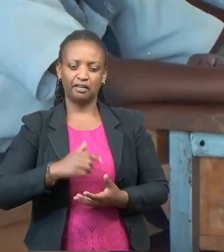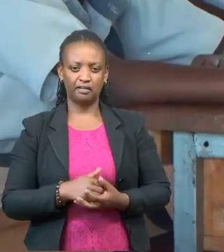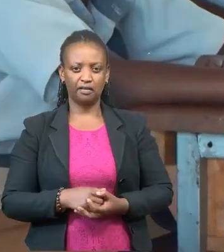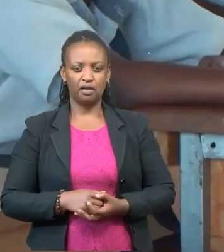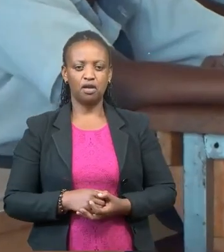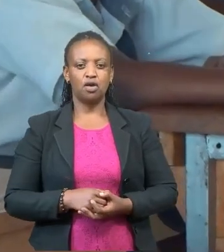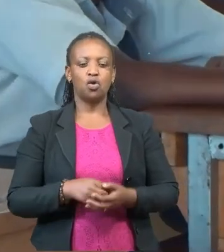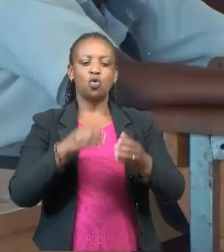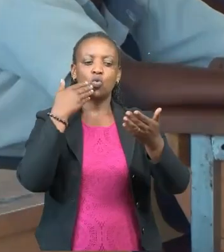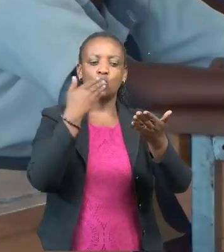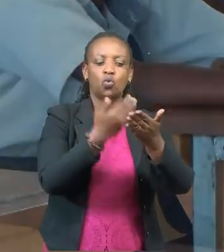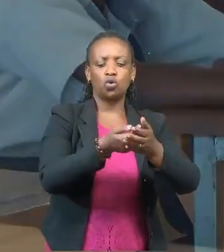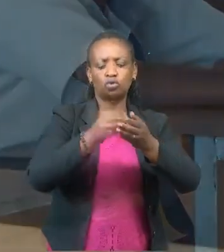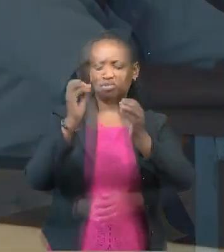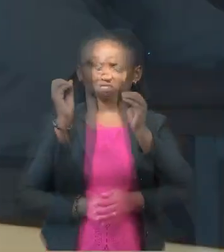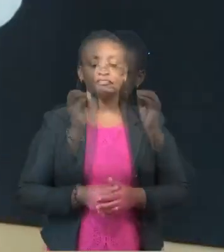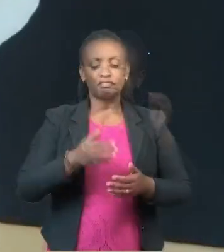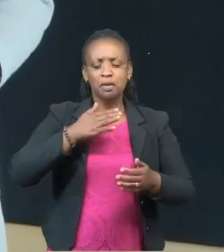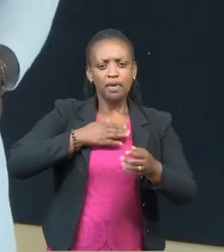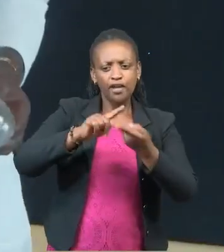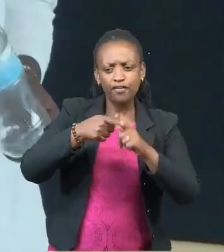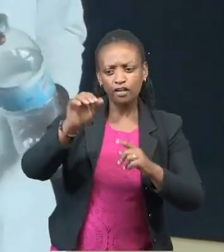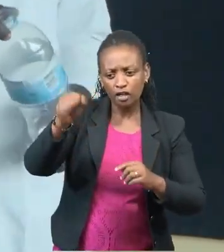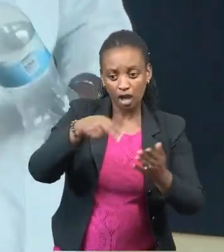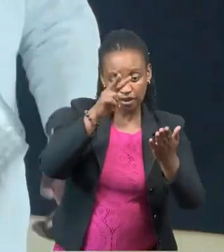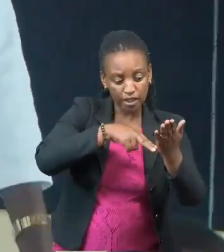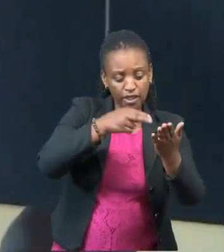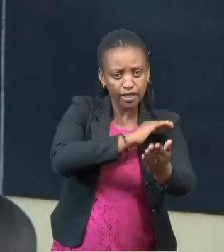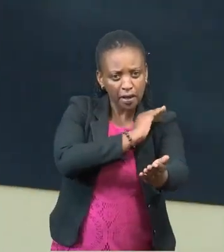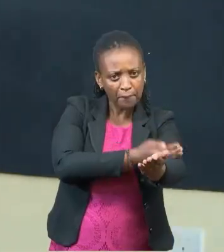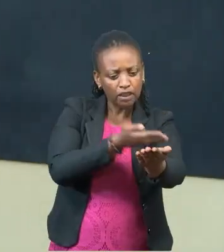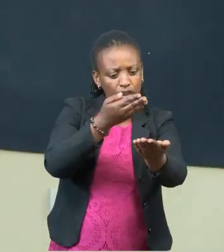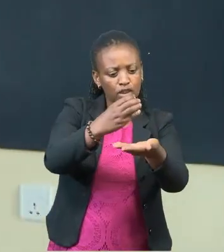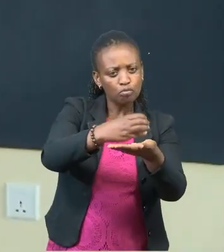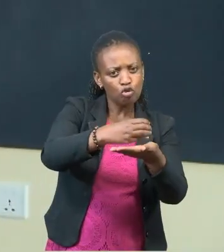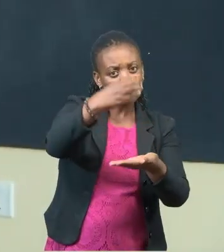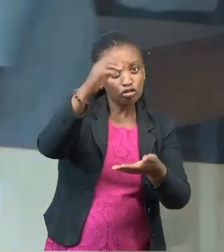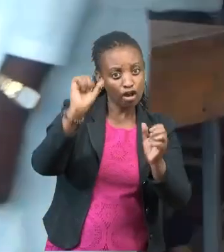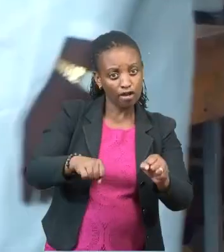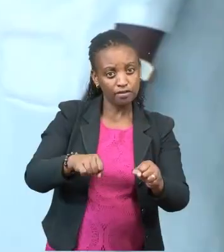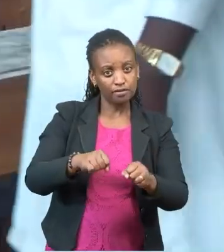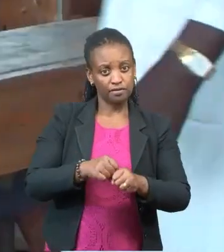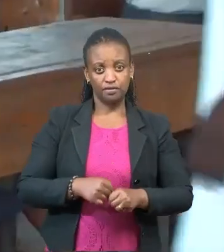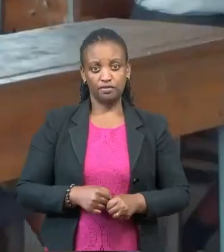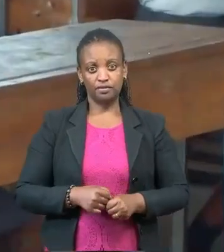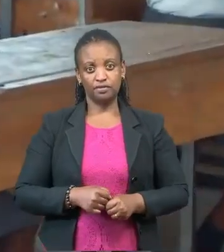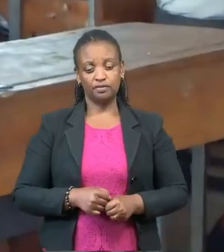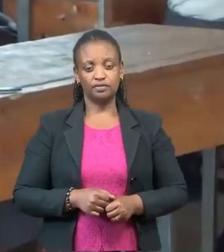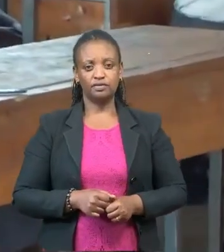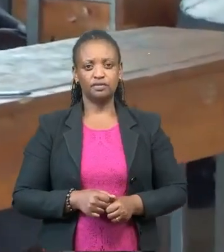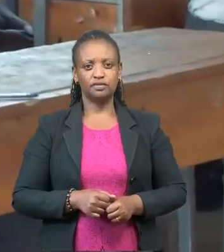1.5 liters. 1.5 liters. Very good. My friend, can you read the capacity of that bottle?